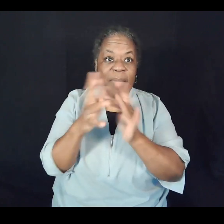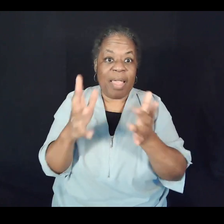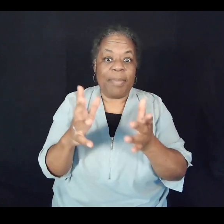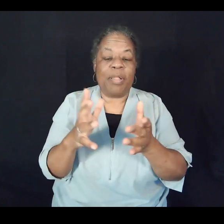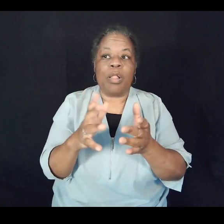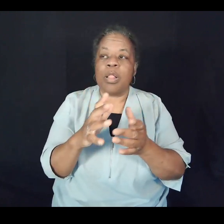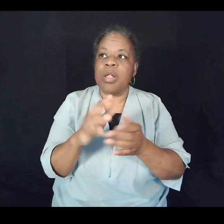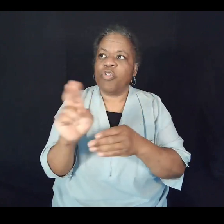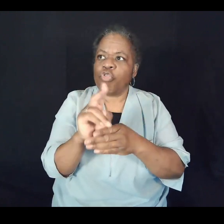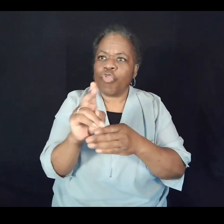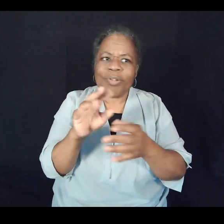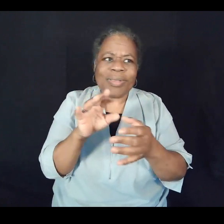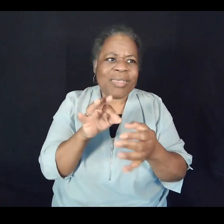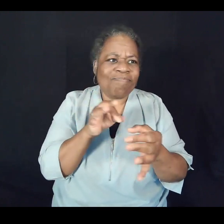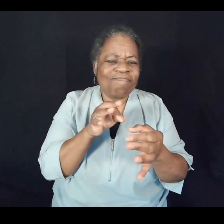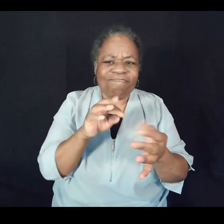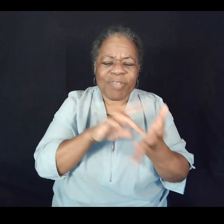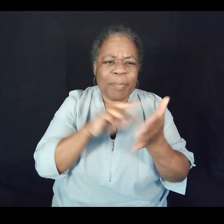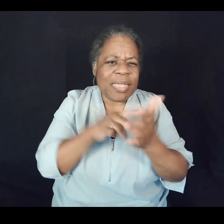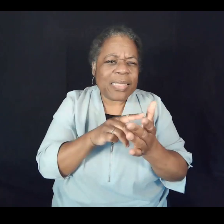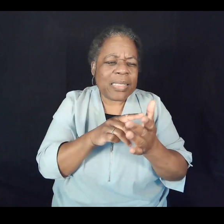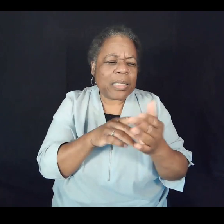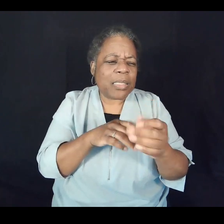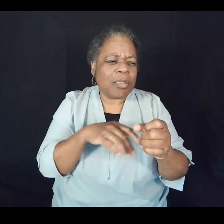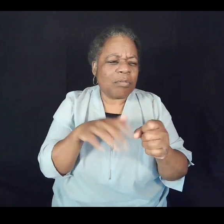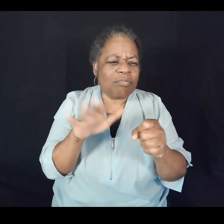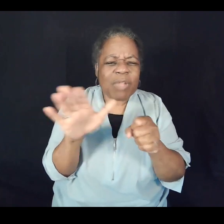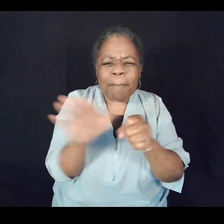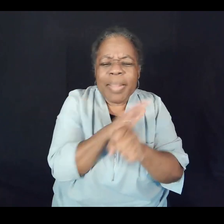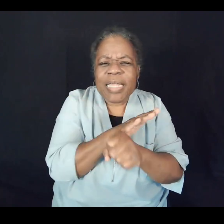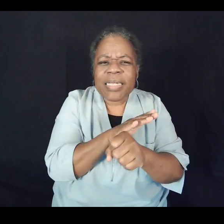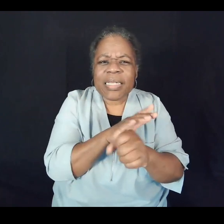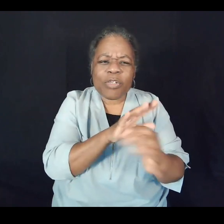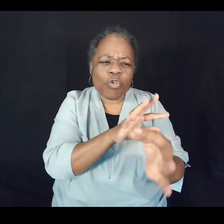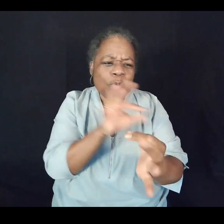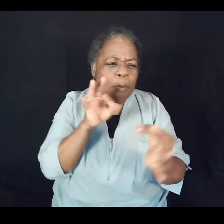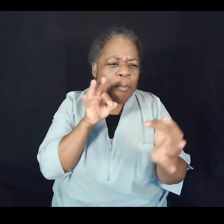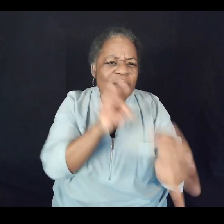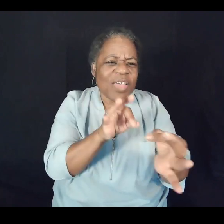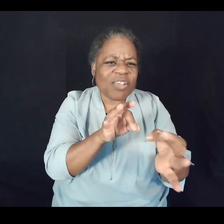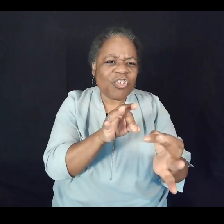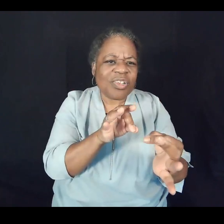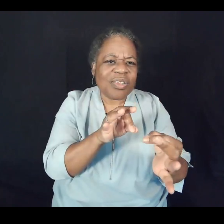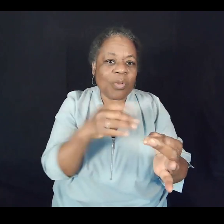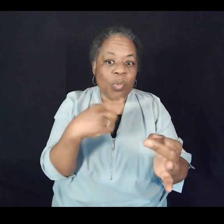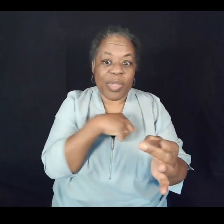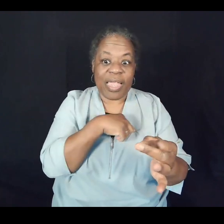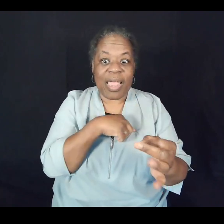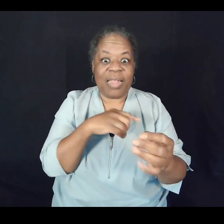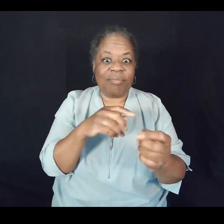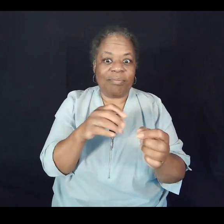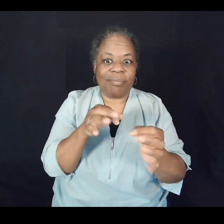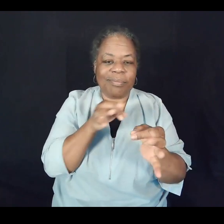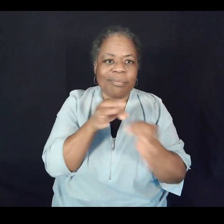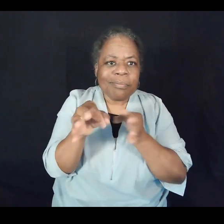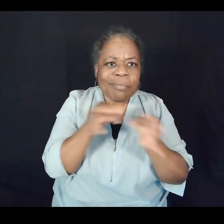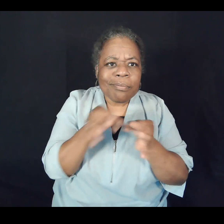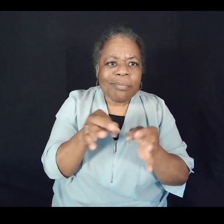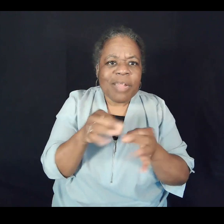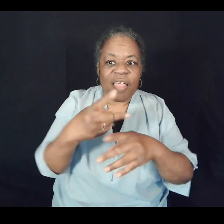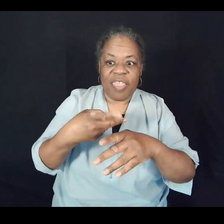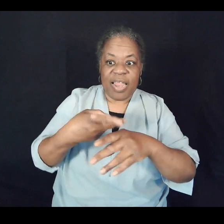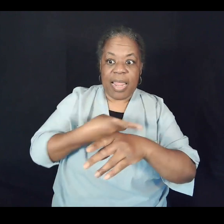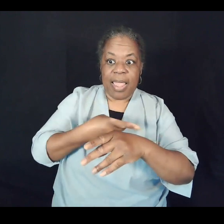perfection. It could be helpful for us to interpret this as the lamb is complete in power, the horns,